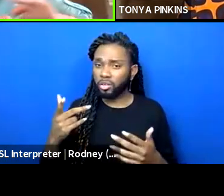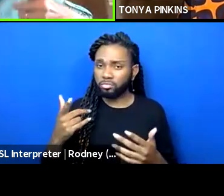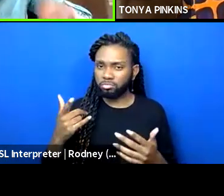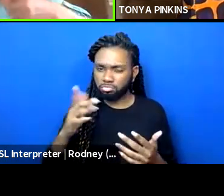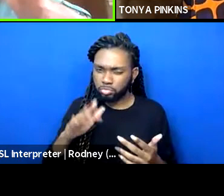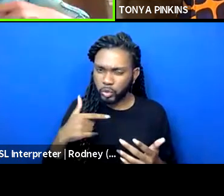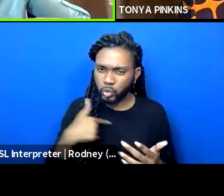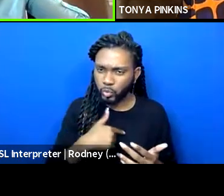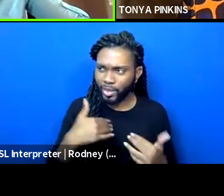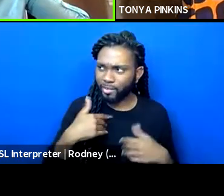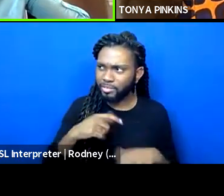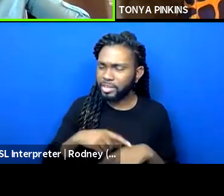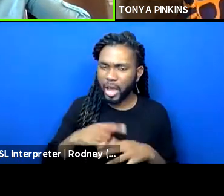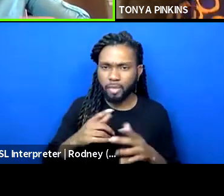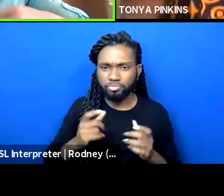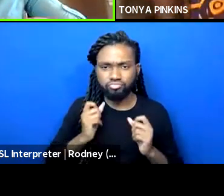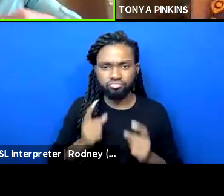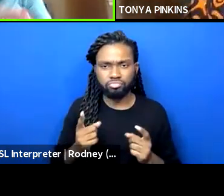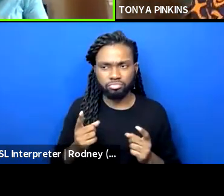out? I mean, I thought we were,